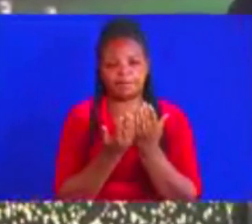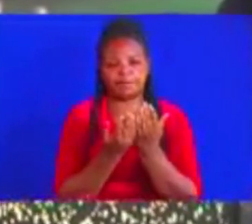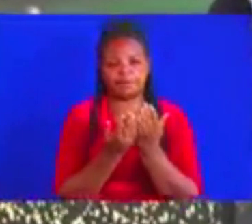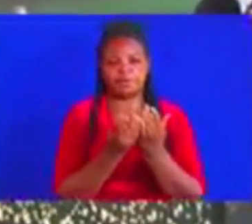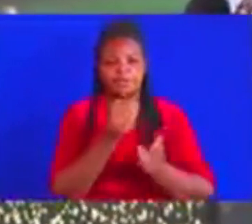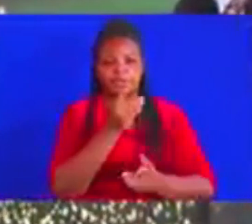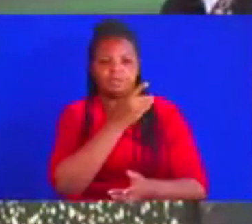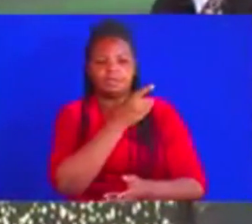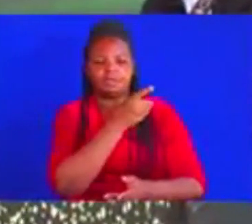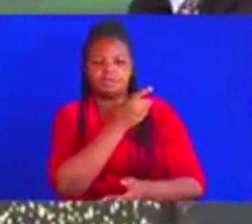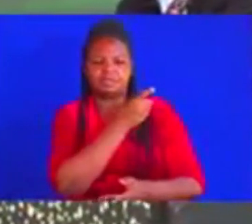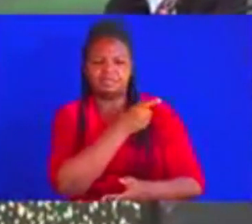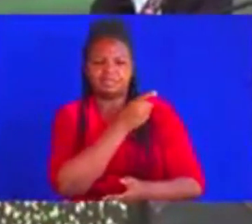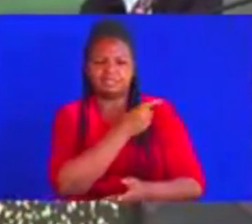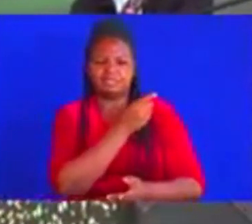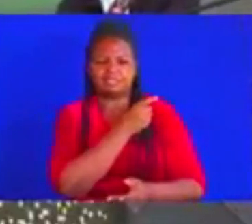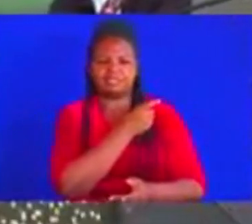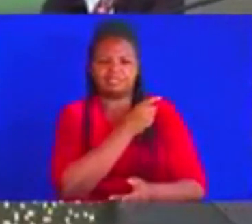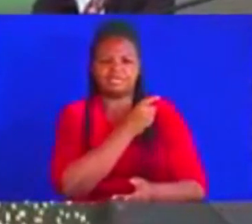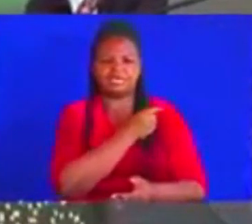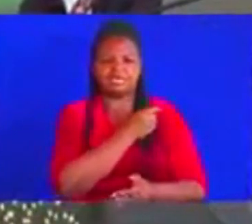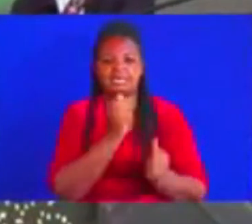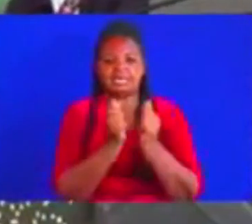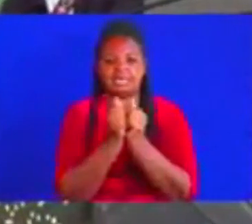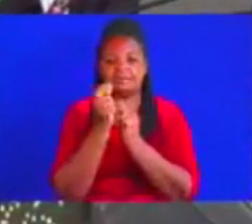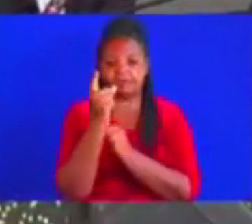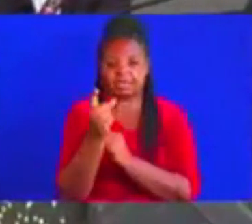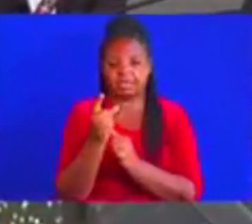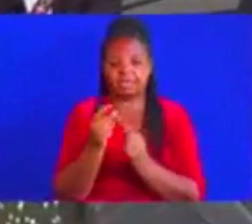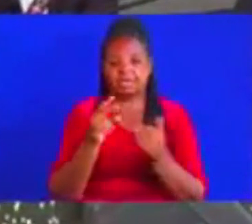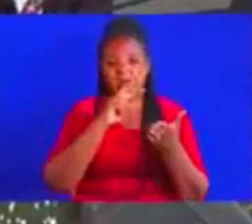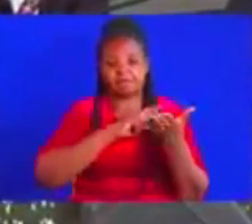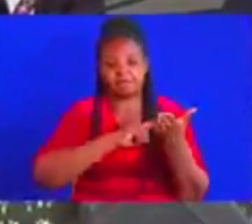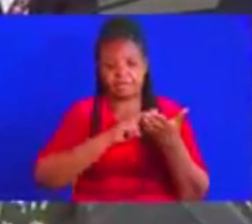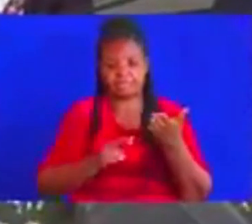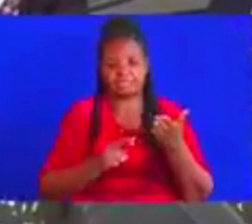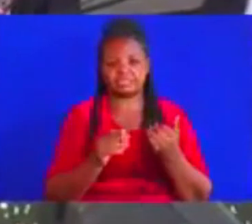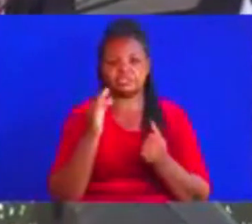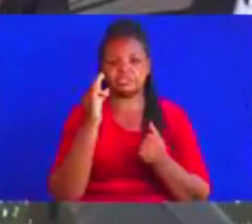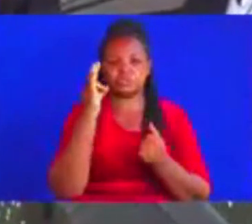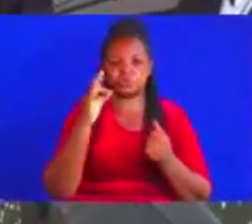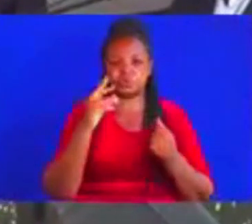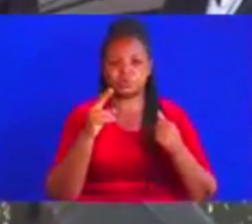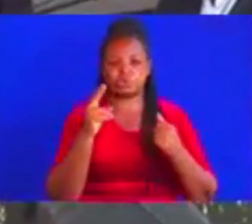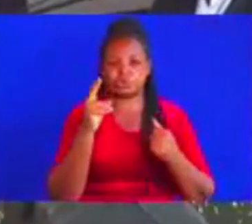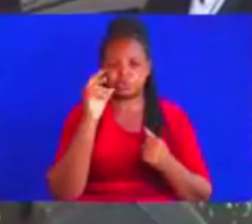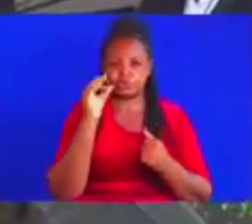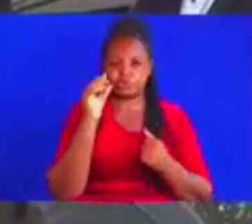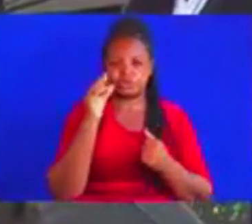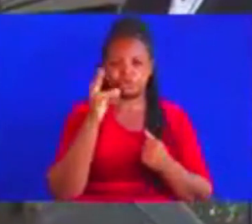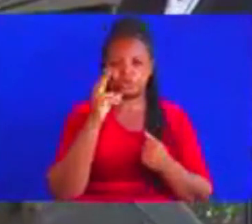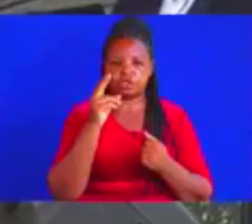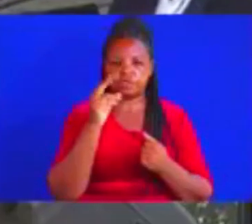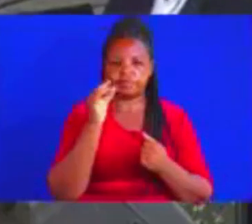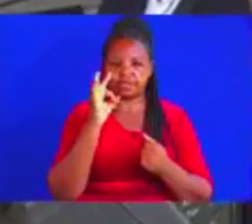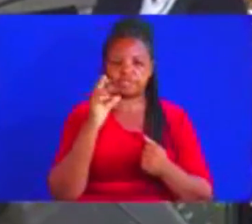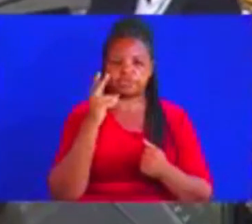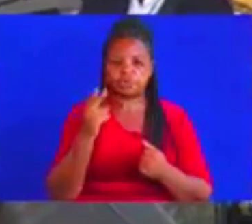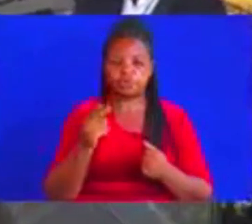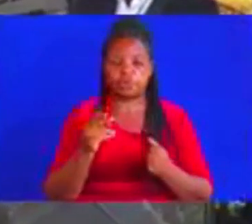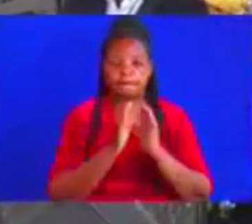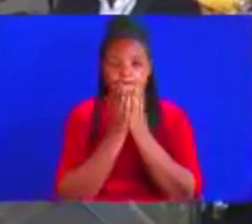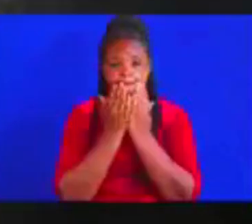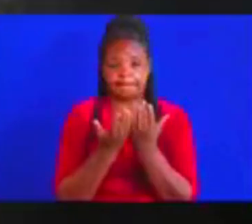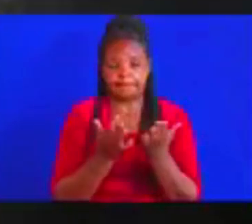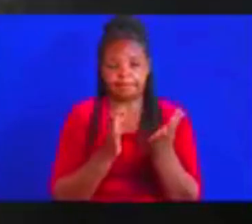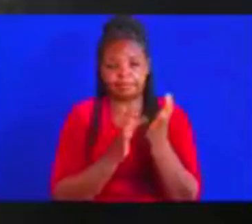Daniel 11 and verse 32. Daniel 11, 32, the B part. The Bible says,